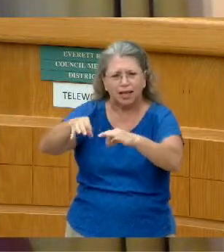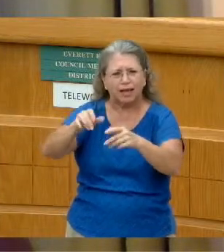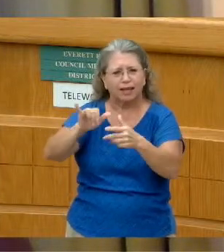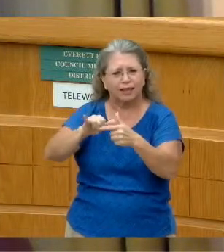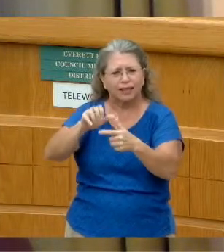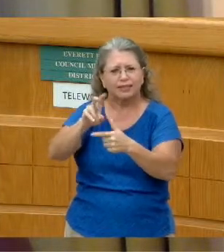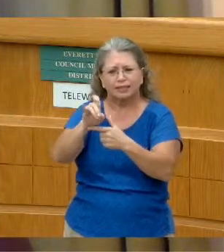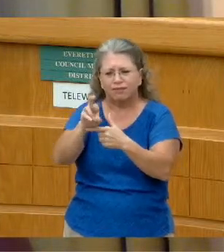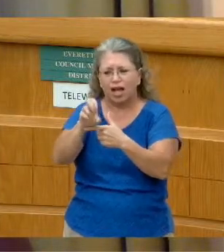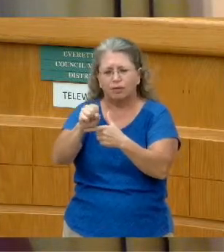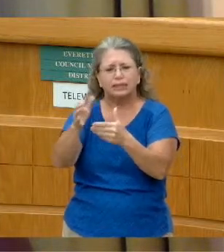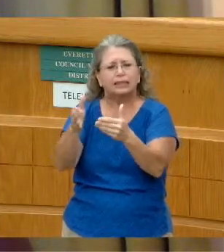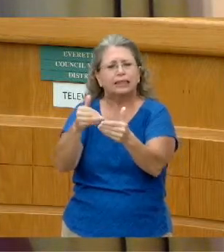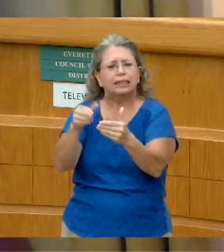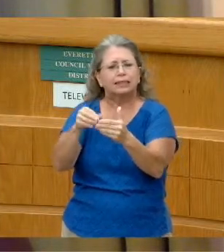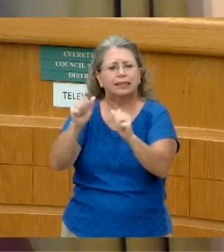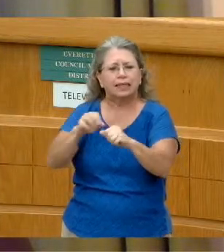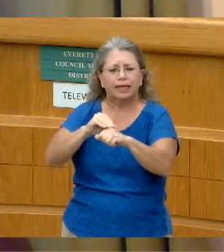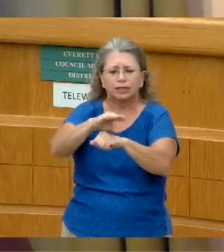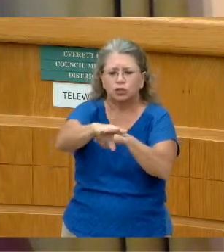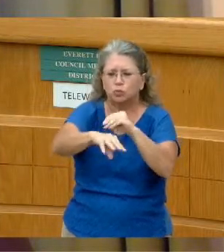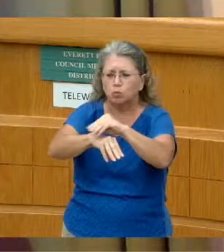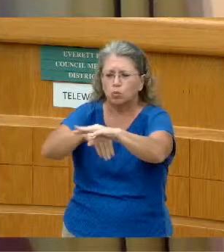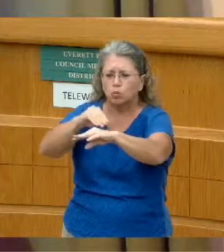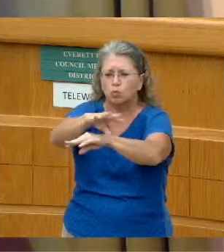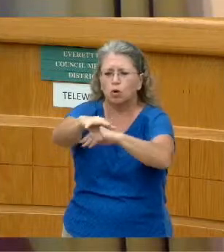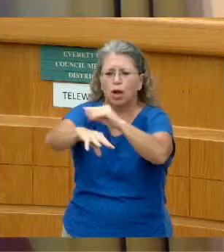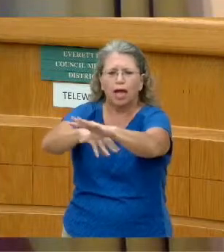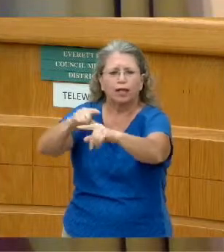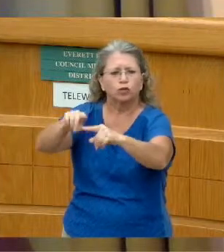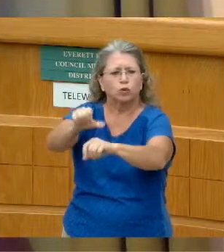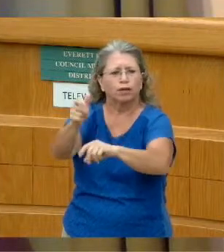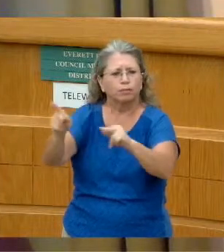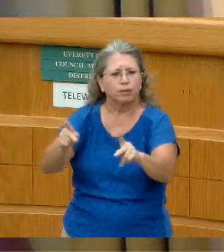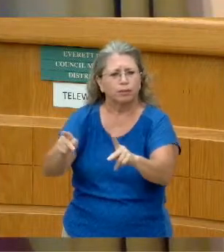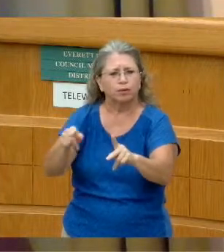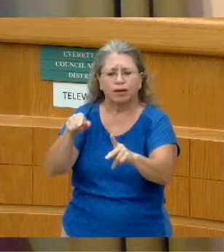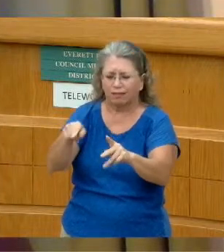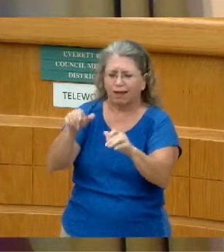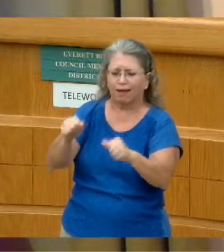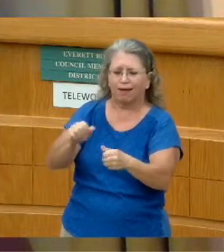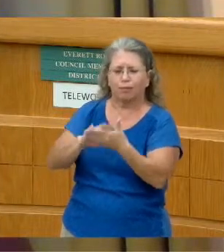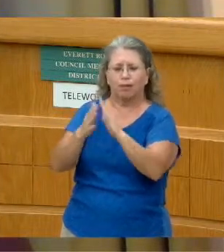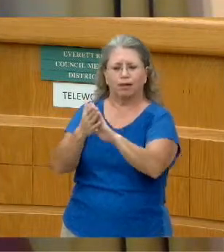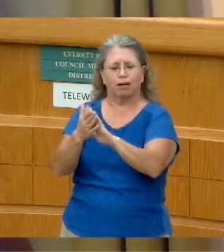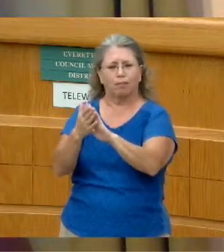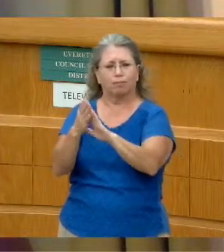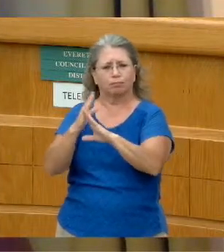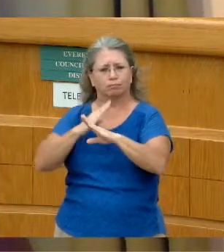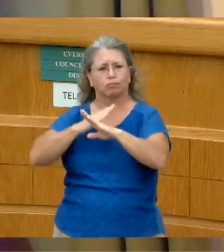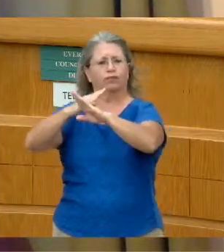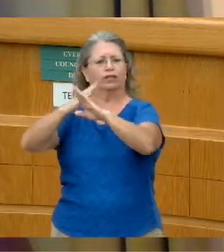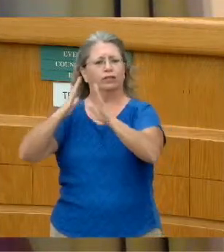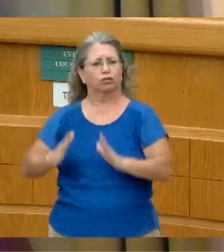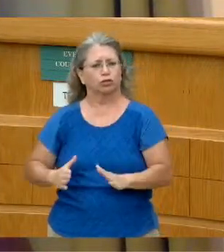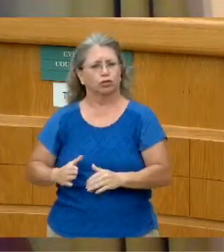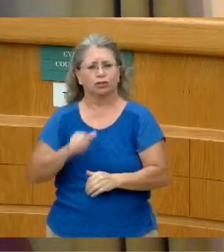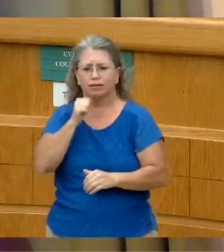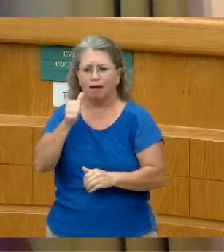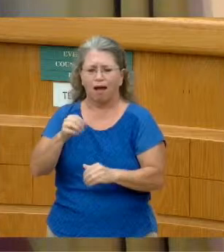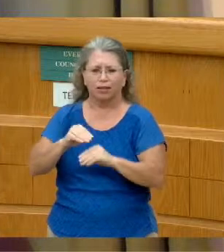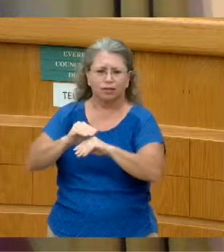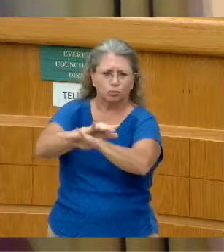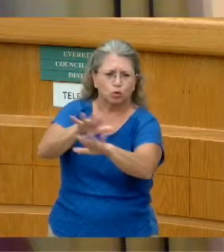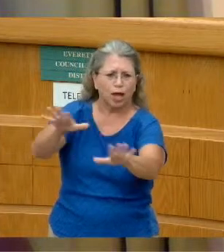to others so they can be part of the solution and not part of the problem. The two public health requirements that I'm going to